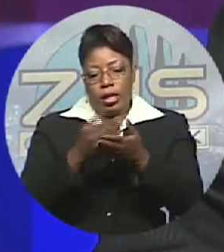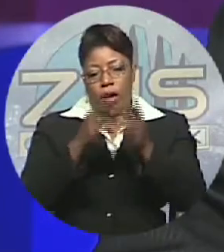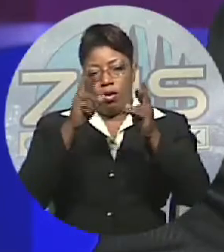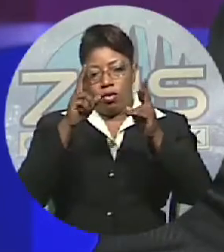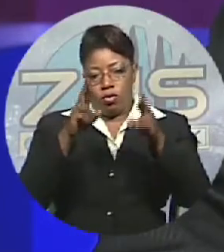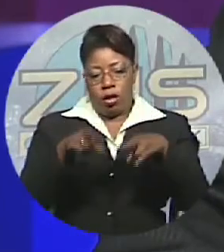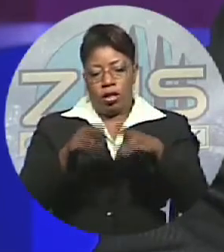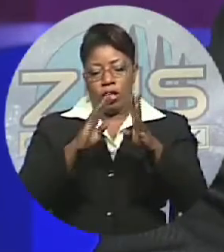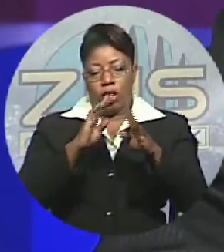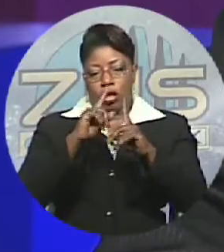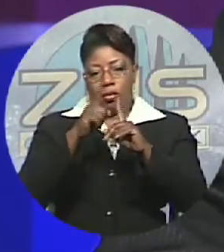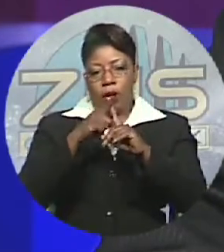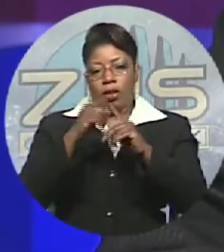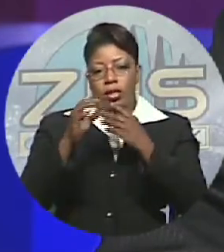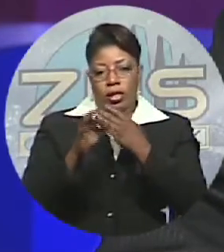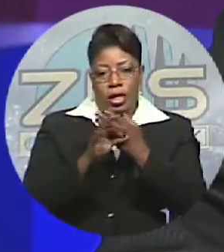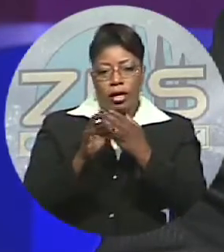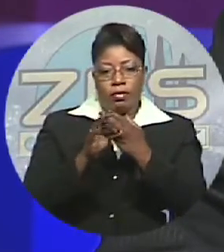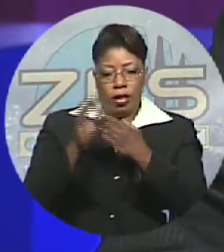safety concerns.